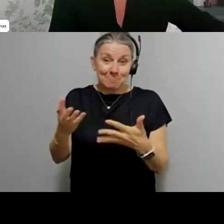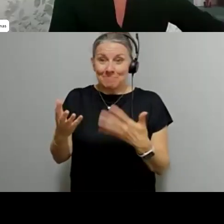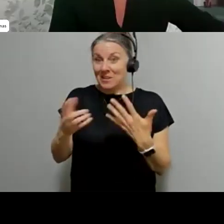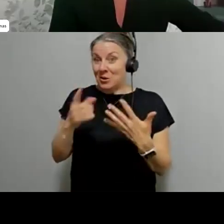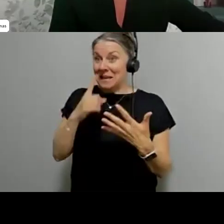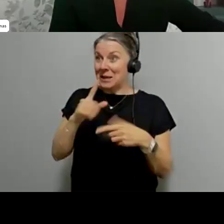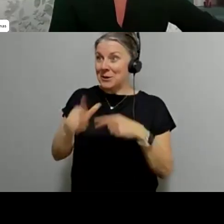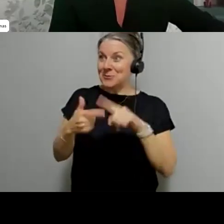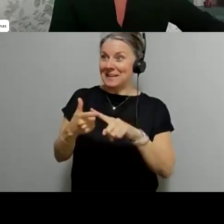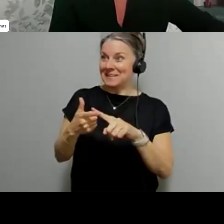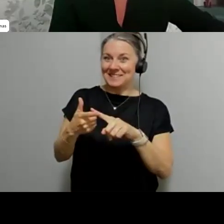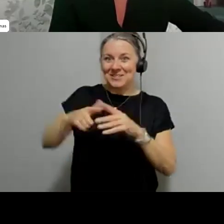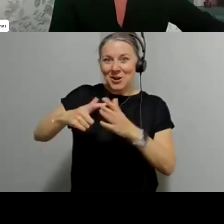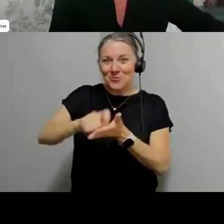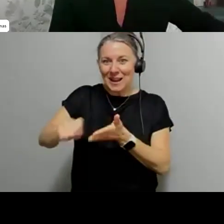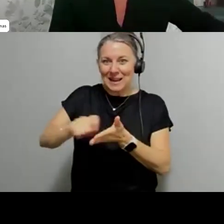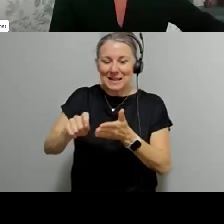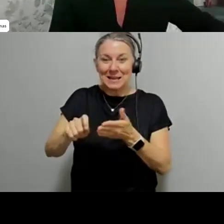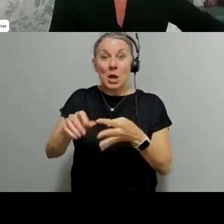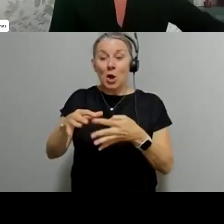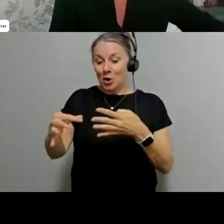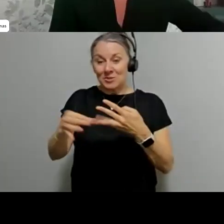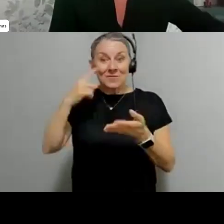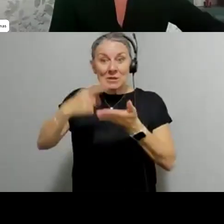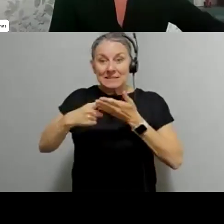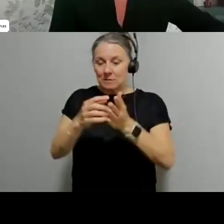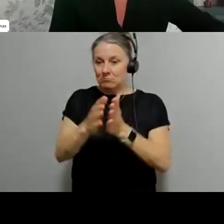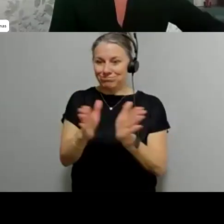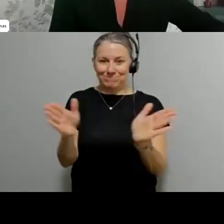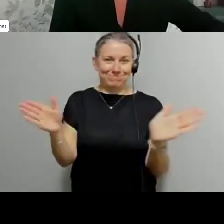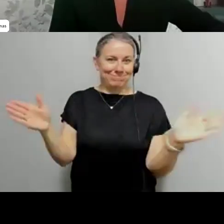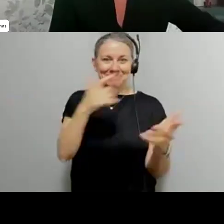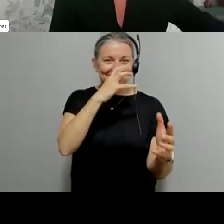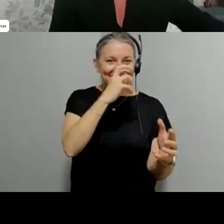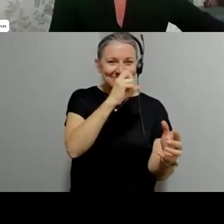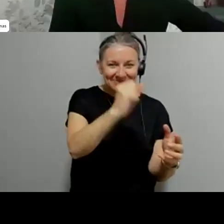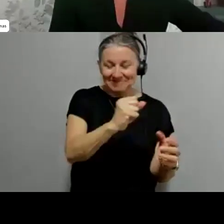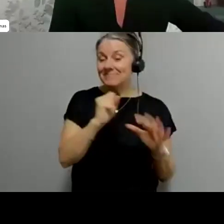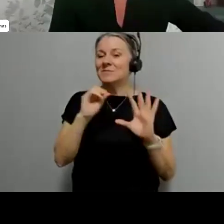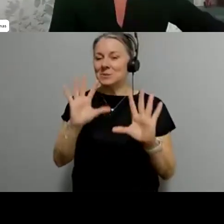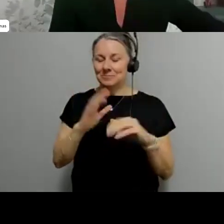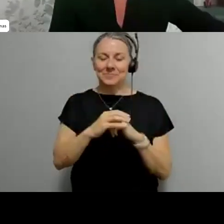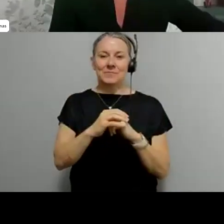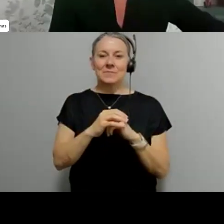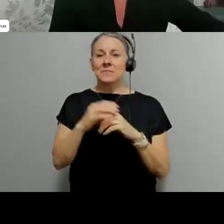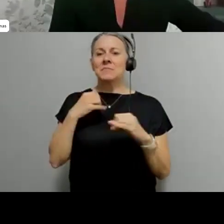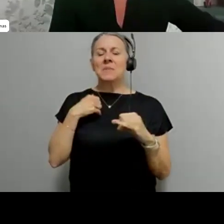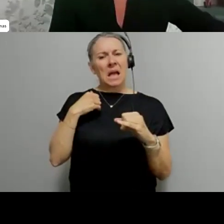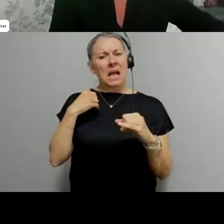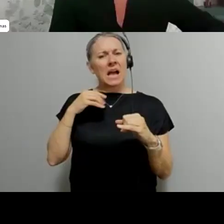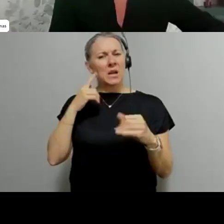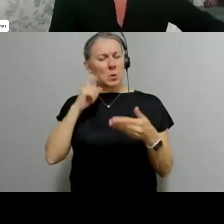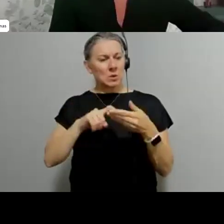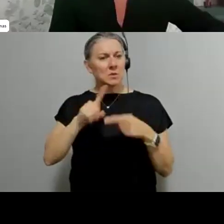are wide and quite fascinating. And it seemed to me that when I was interviewing women, a lot of